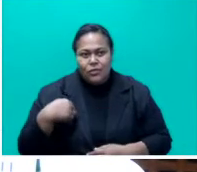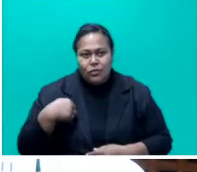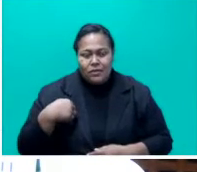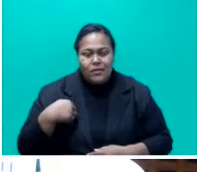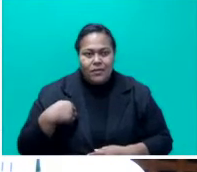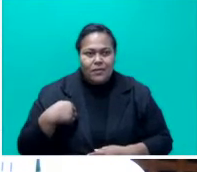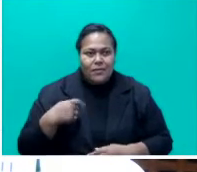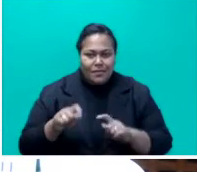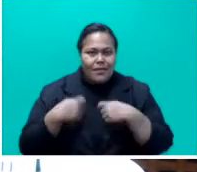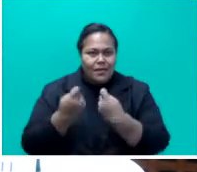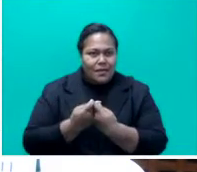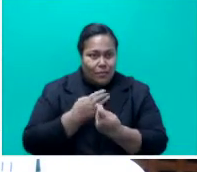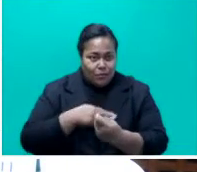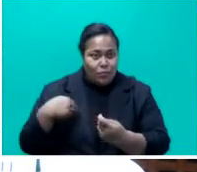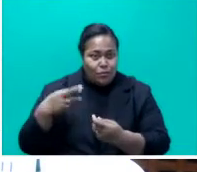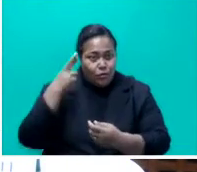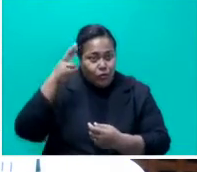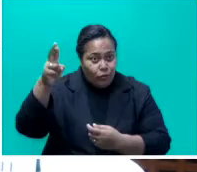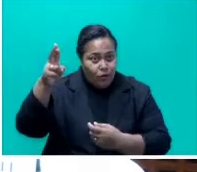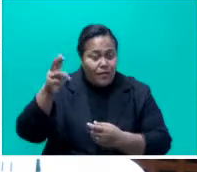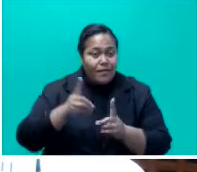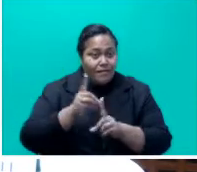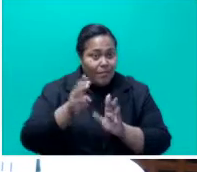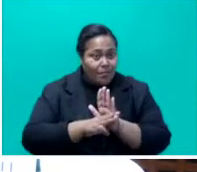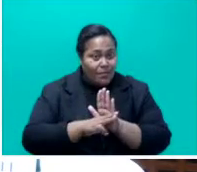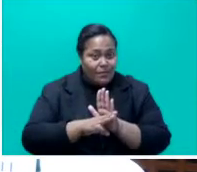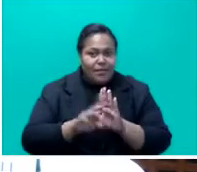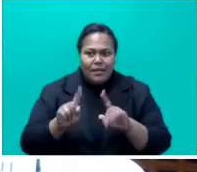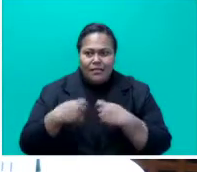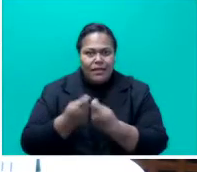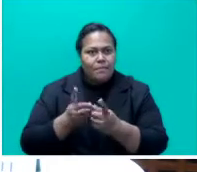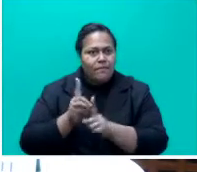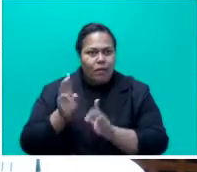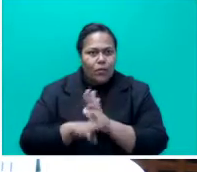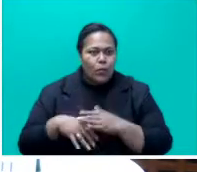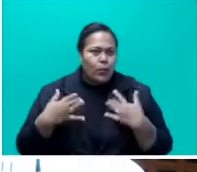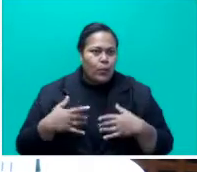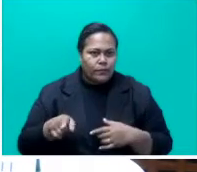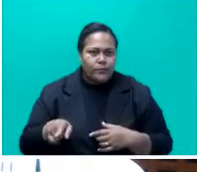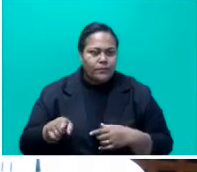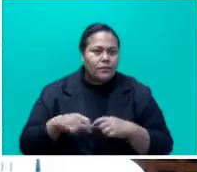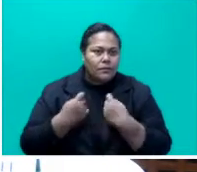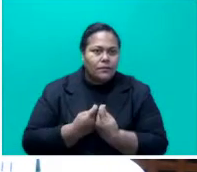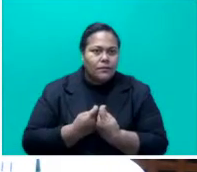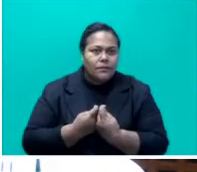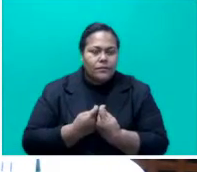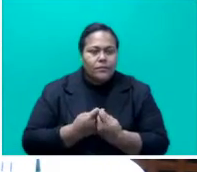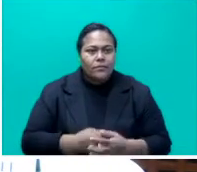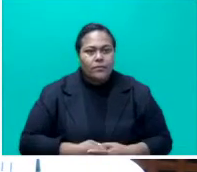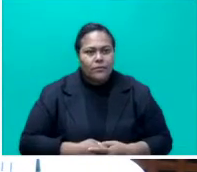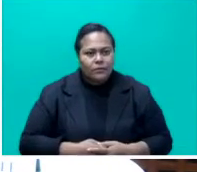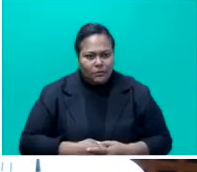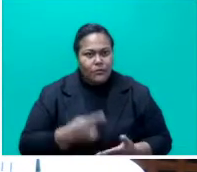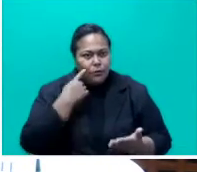the Ministry of Rural Development, particularly the Research and Development team, for presenting facts